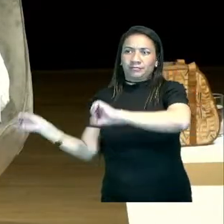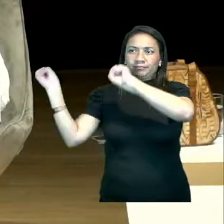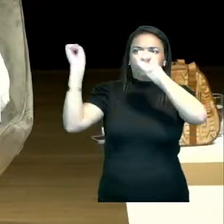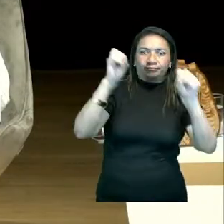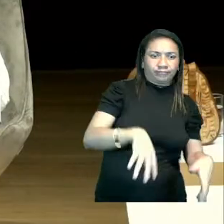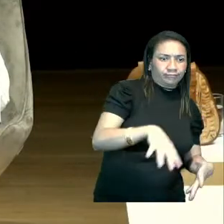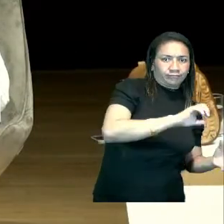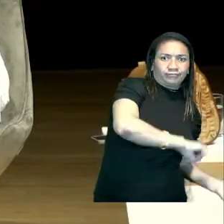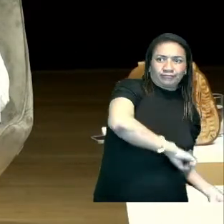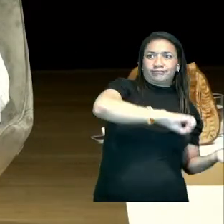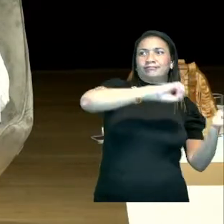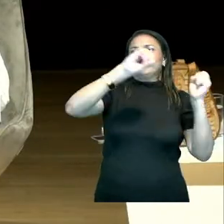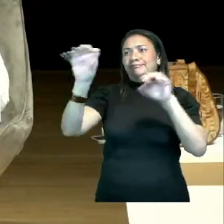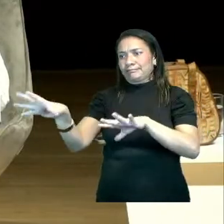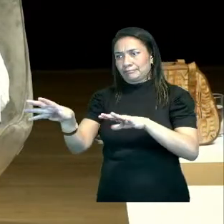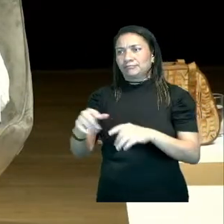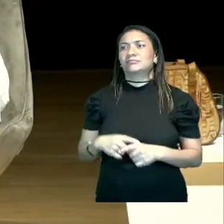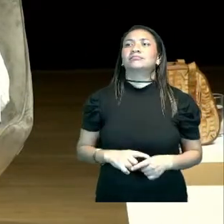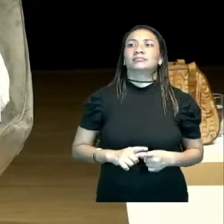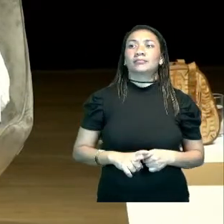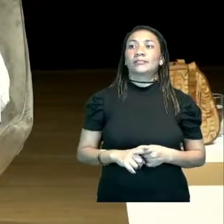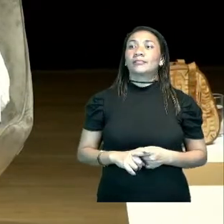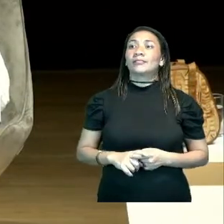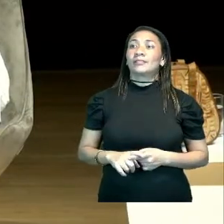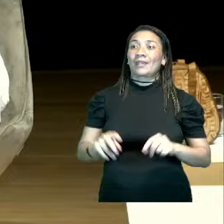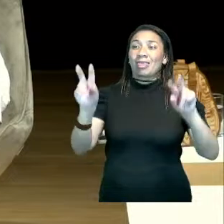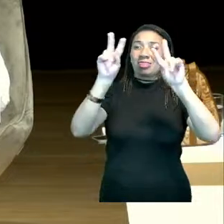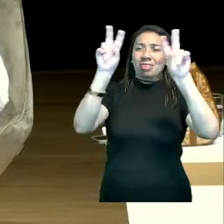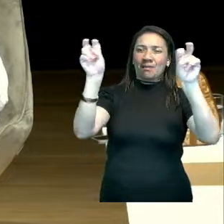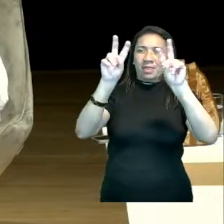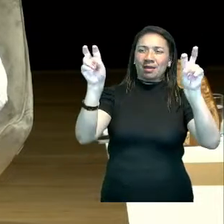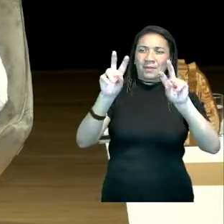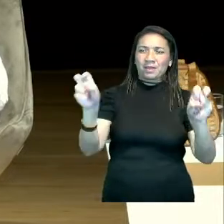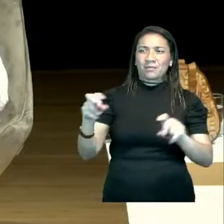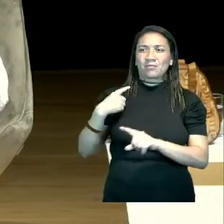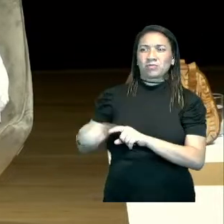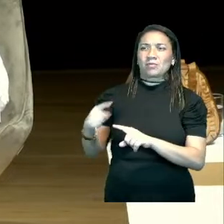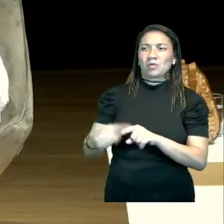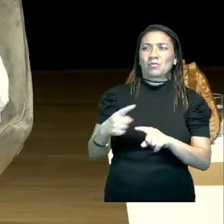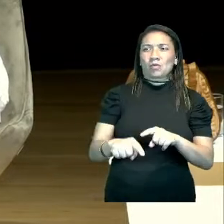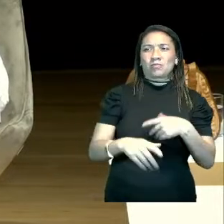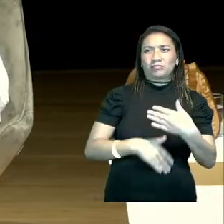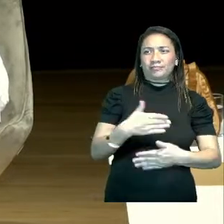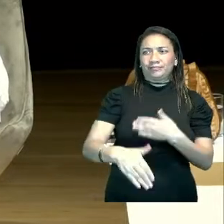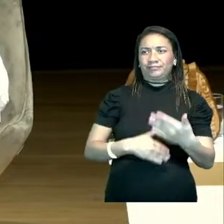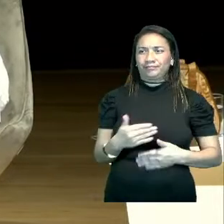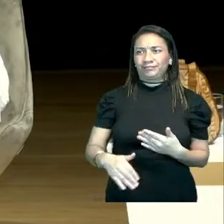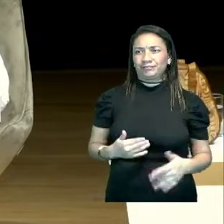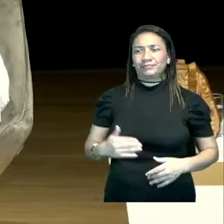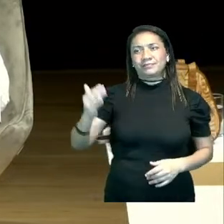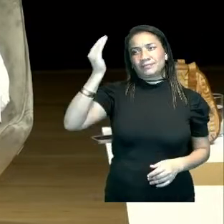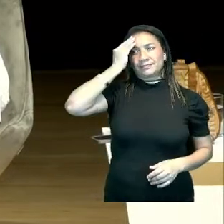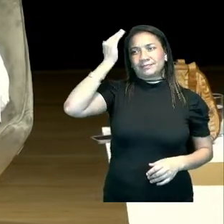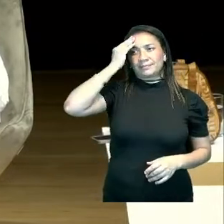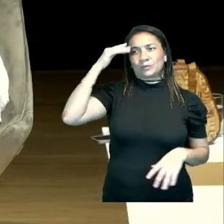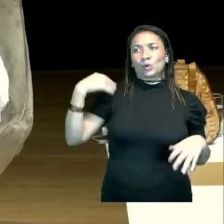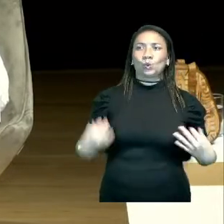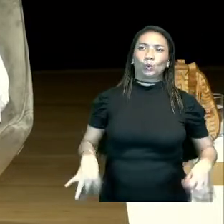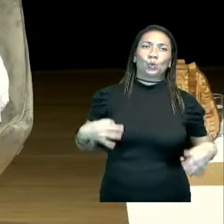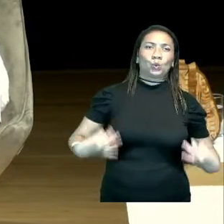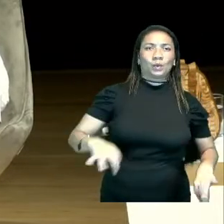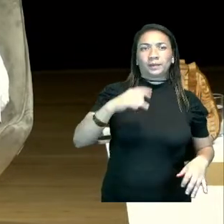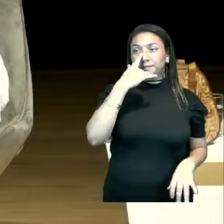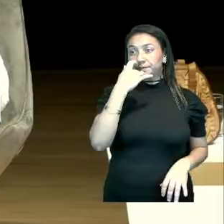things that have been euphemized, or I don't know if that's an easy word, but euphemized as internment, like